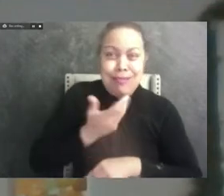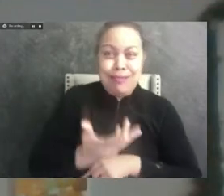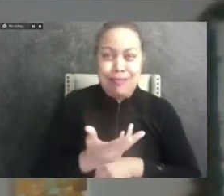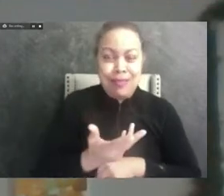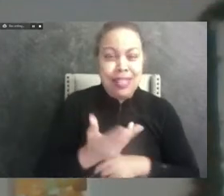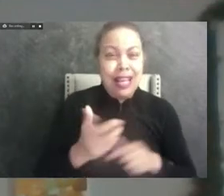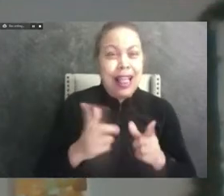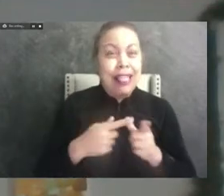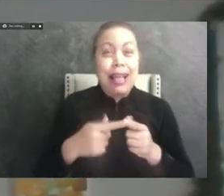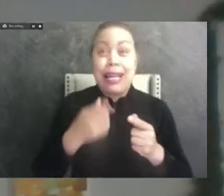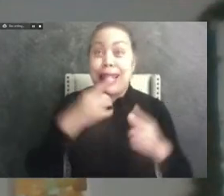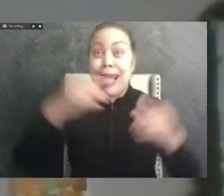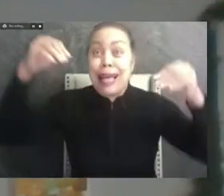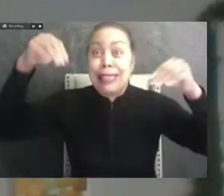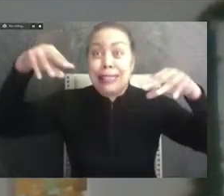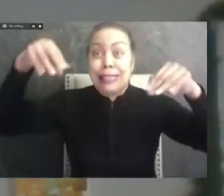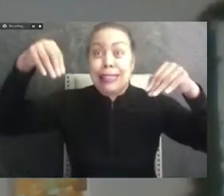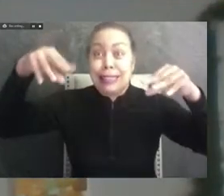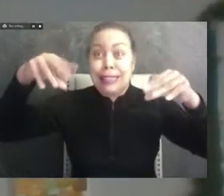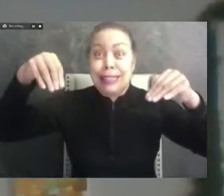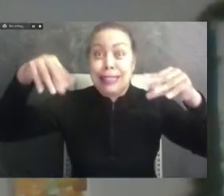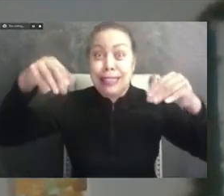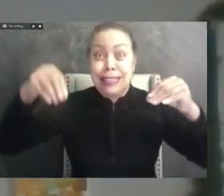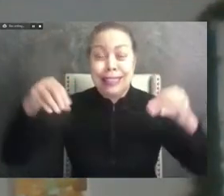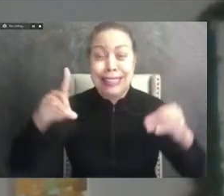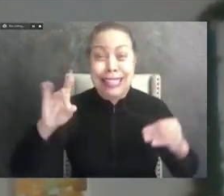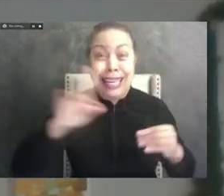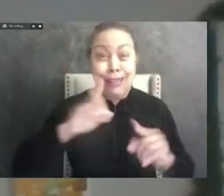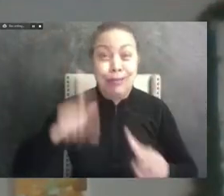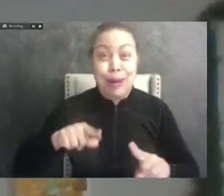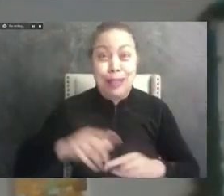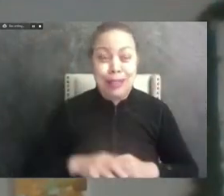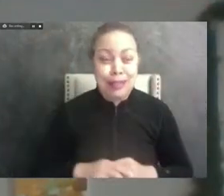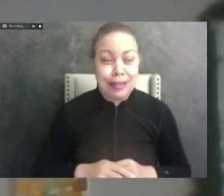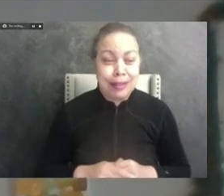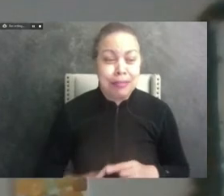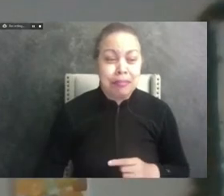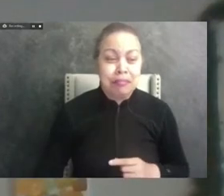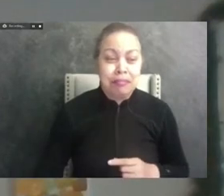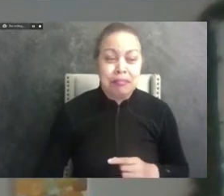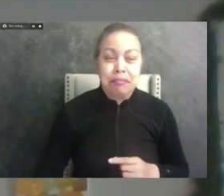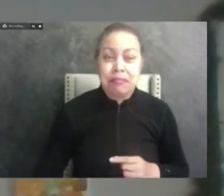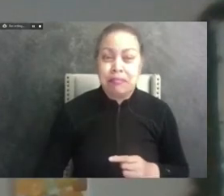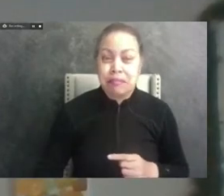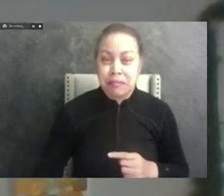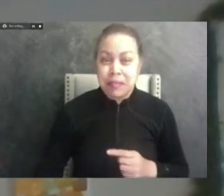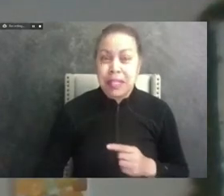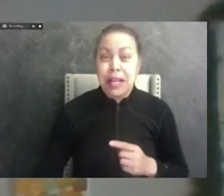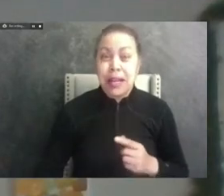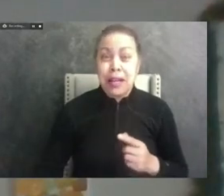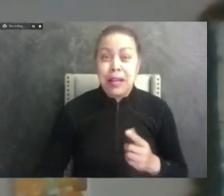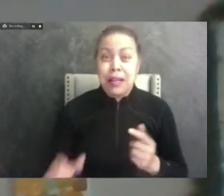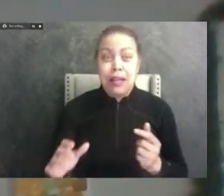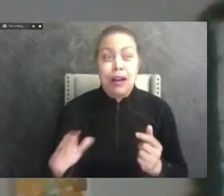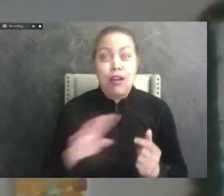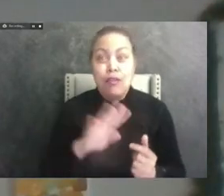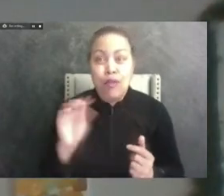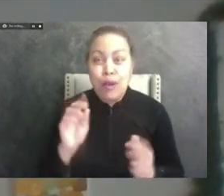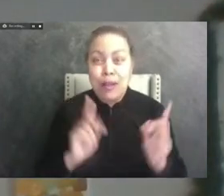lights flicker. 40 members of the audience were treated for hypertension.